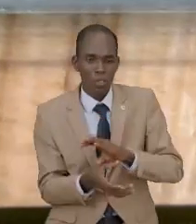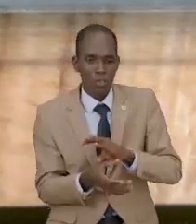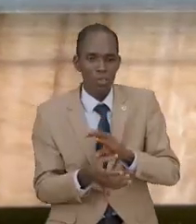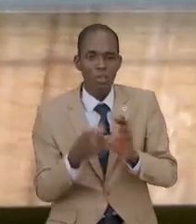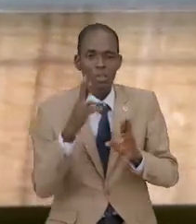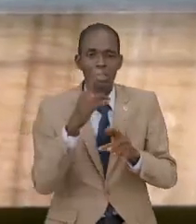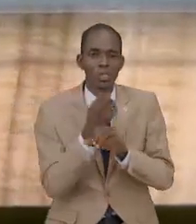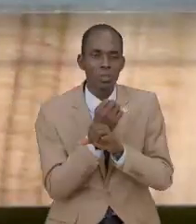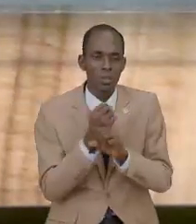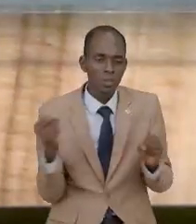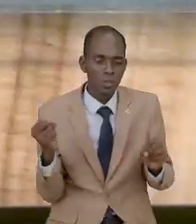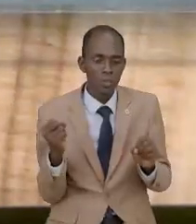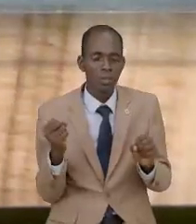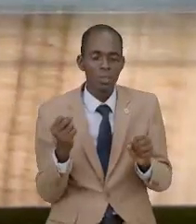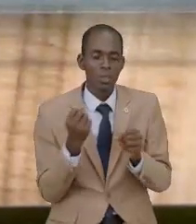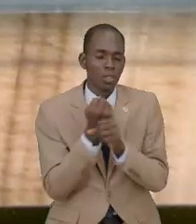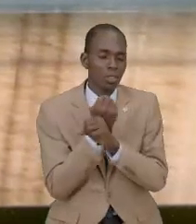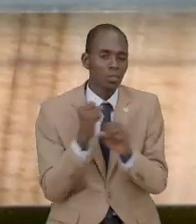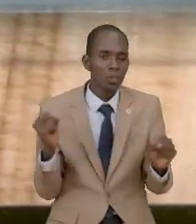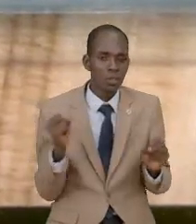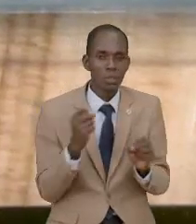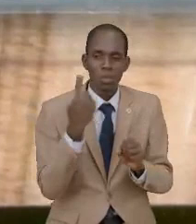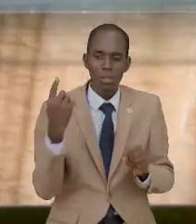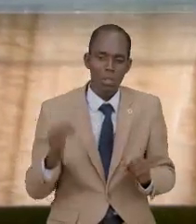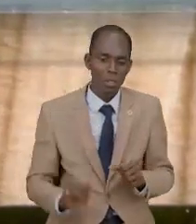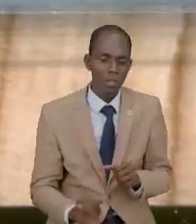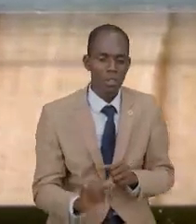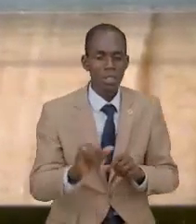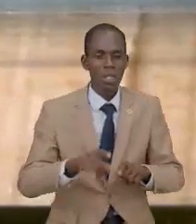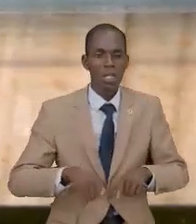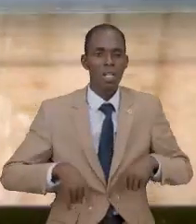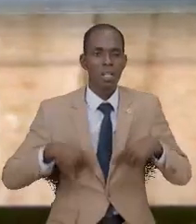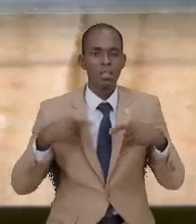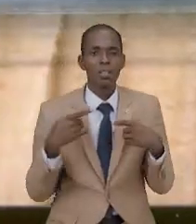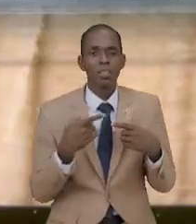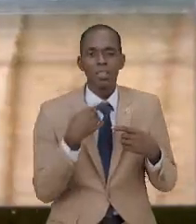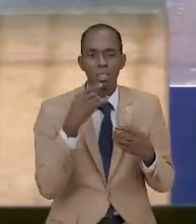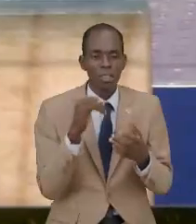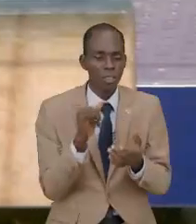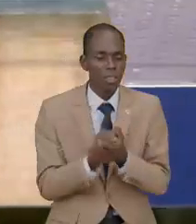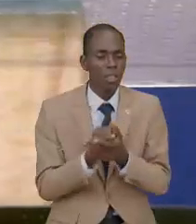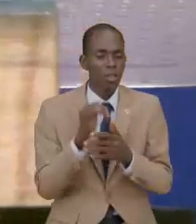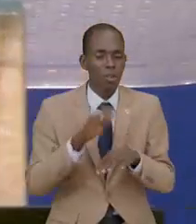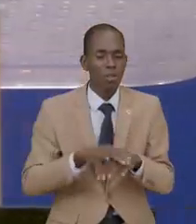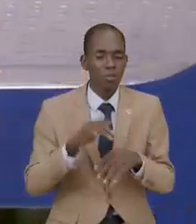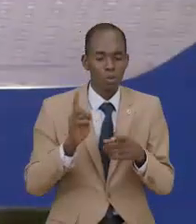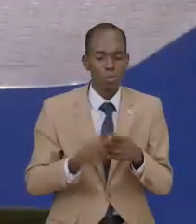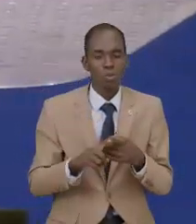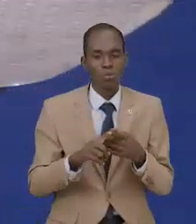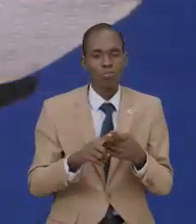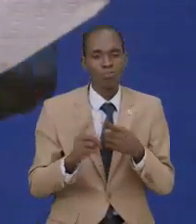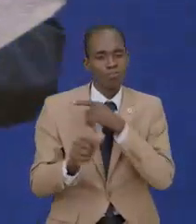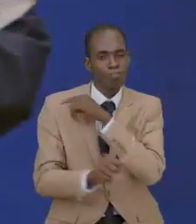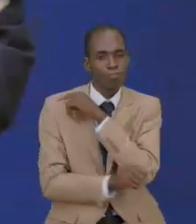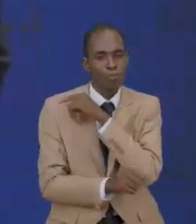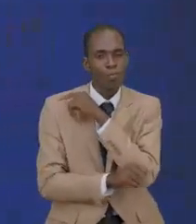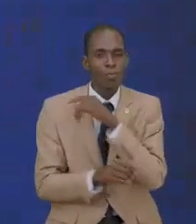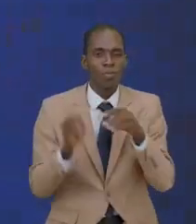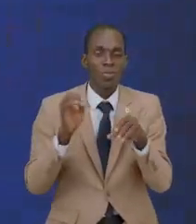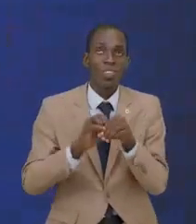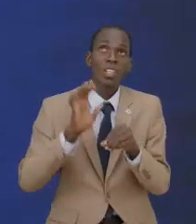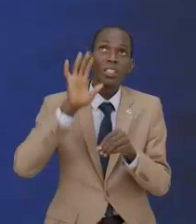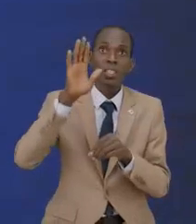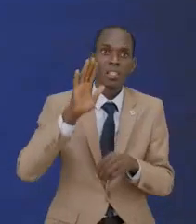redemption, salvation, eternal life. He said unto Abraham, in thy